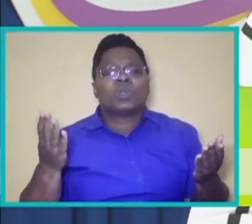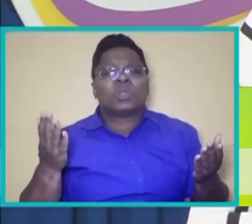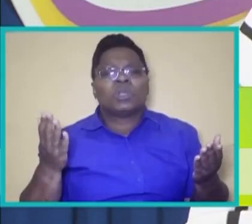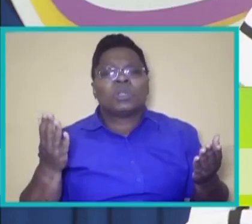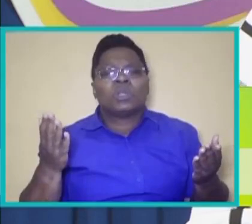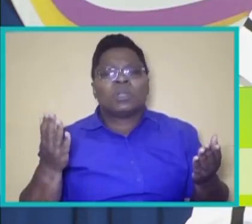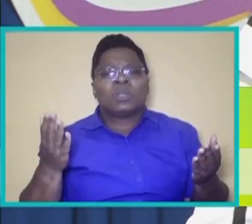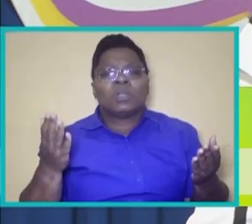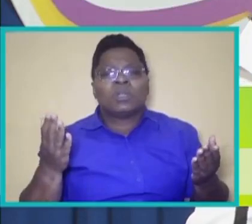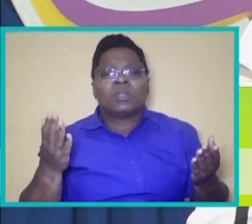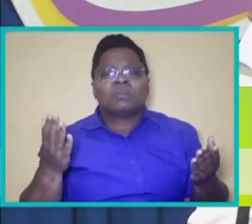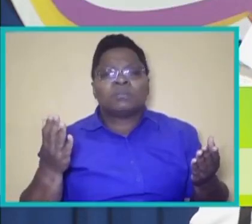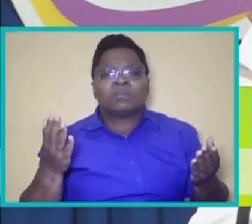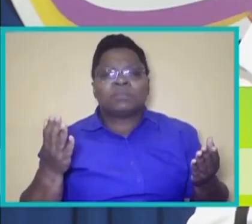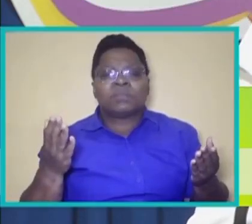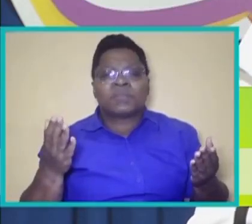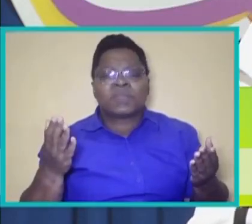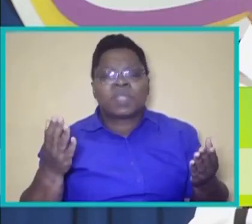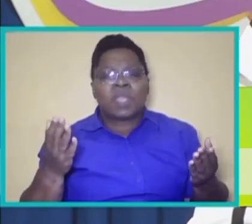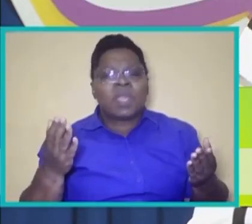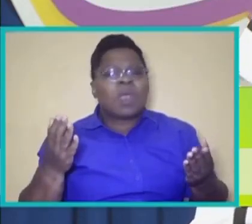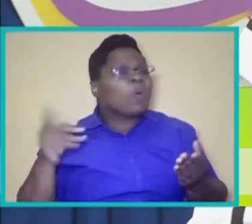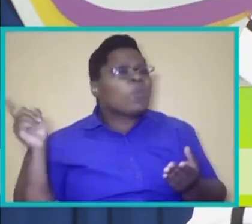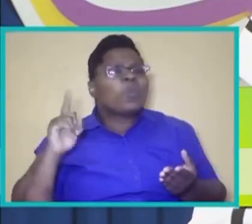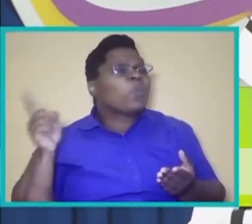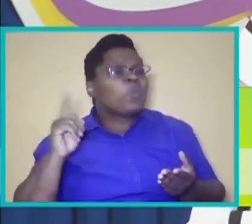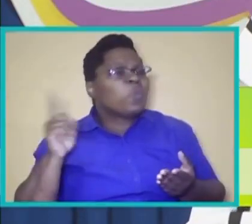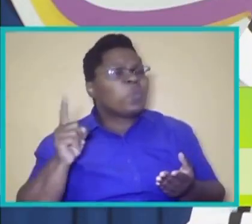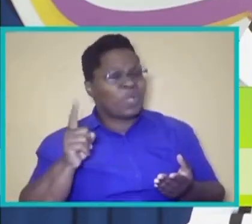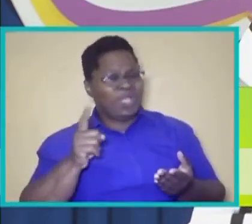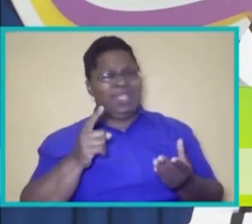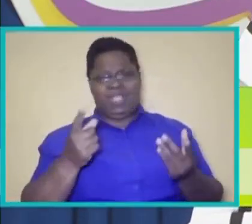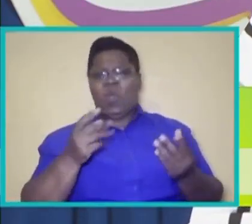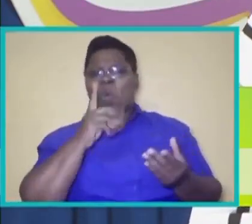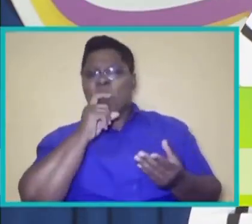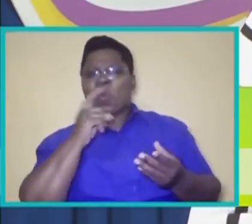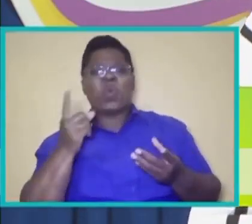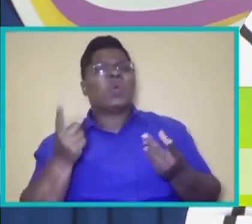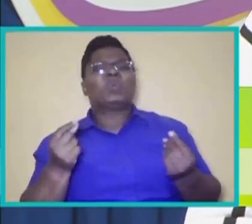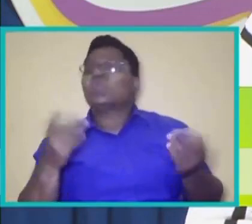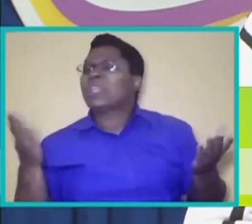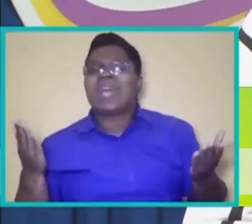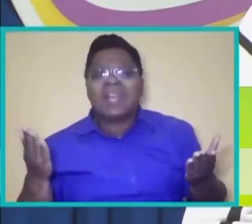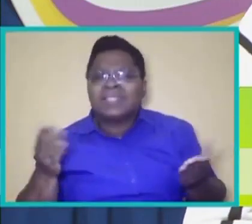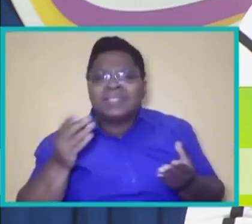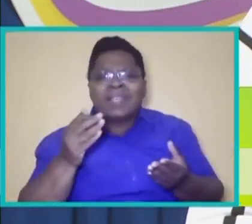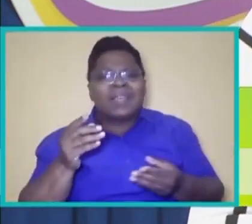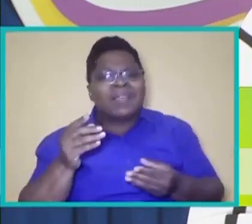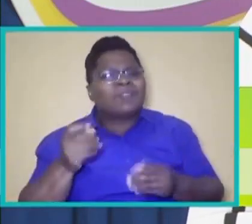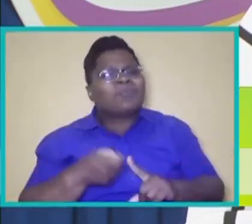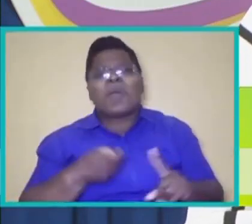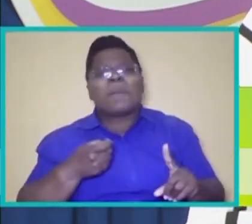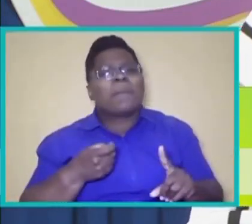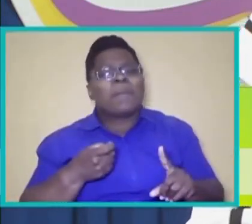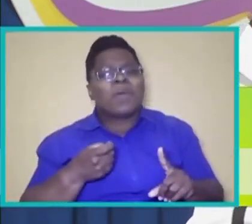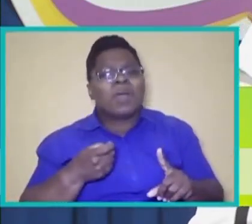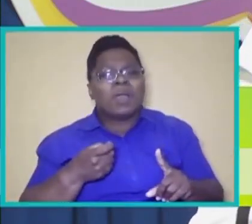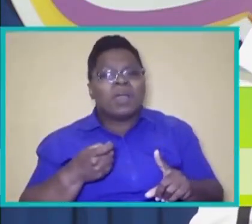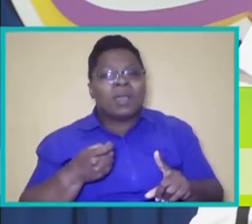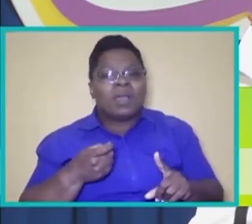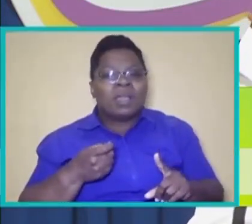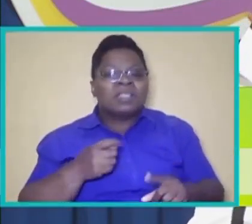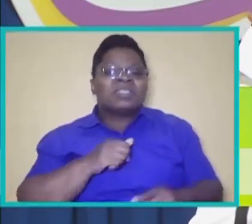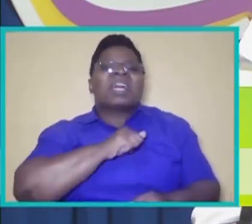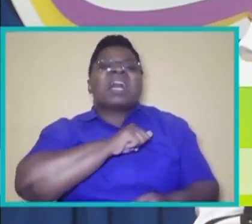content. And if you ask me to pay attention to aptitude, motivation, and skill, I